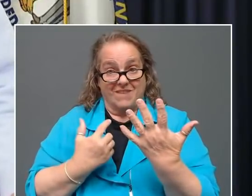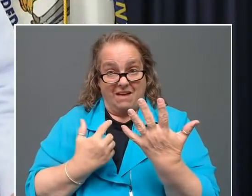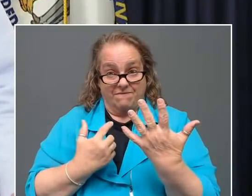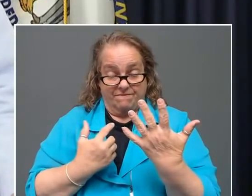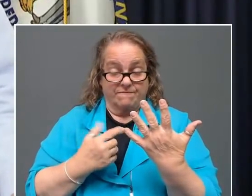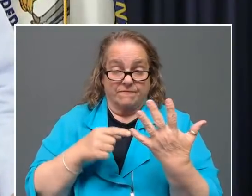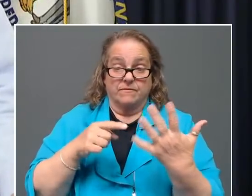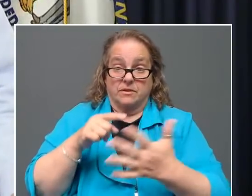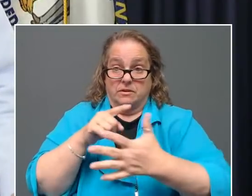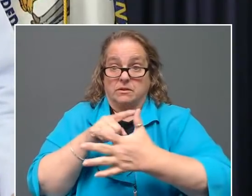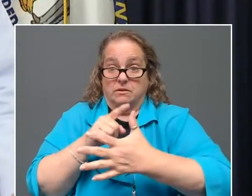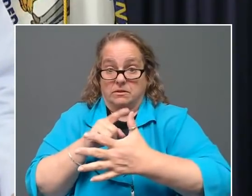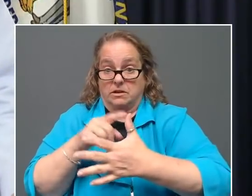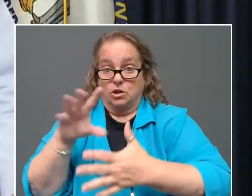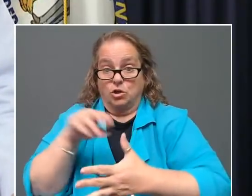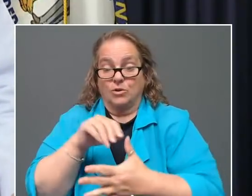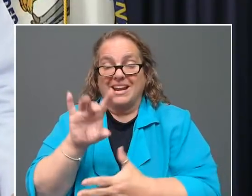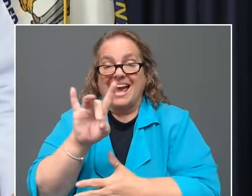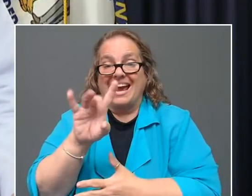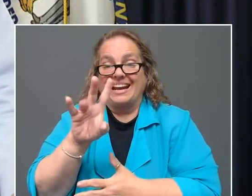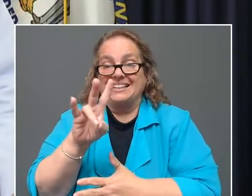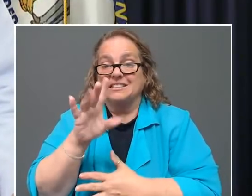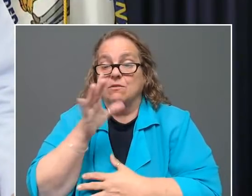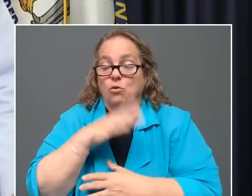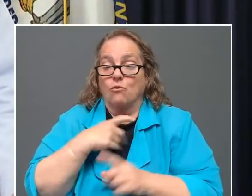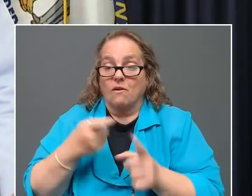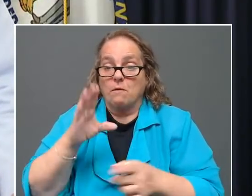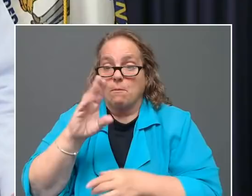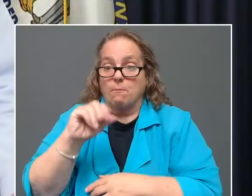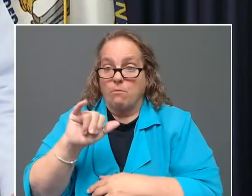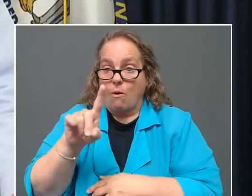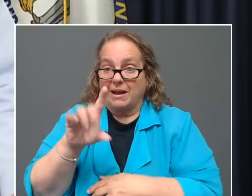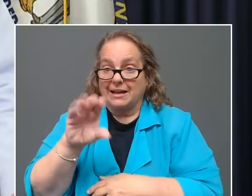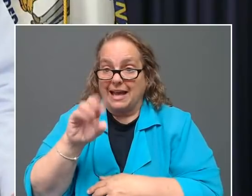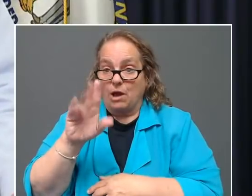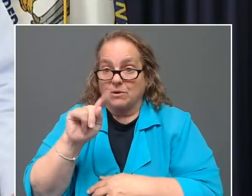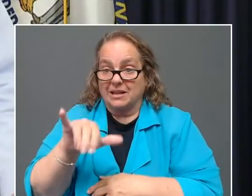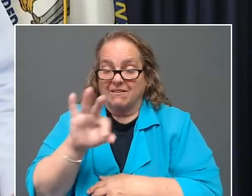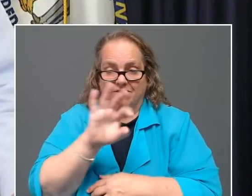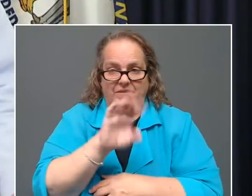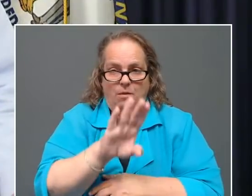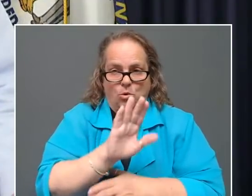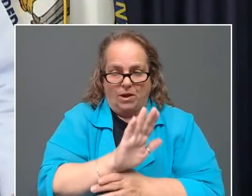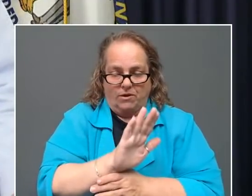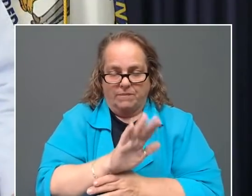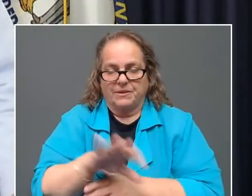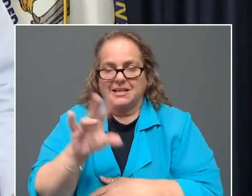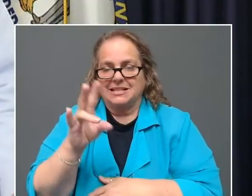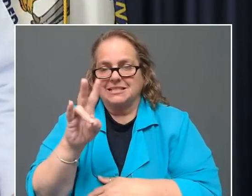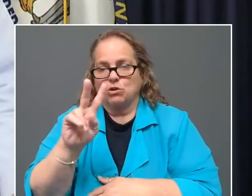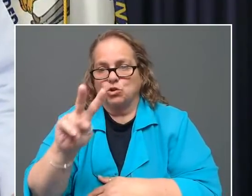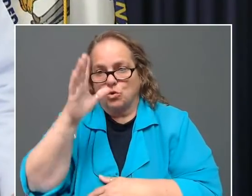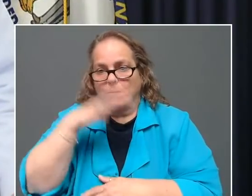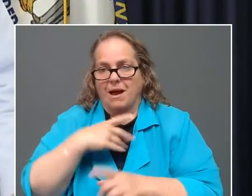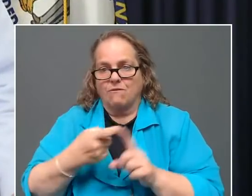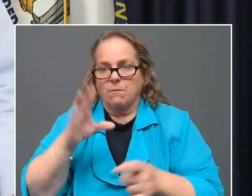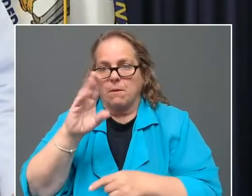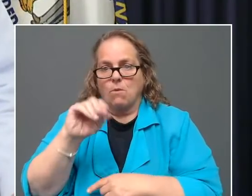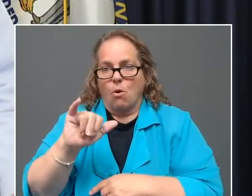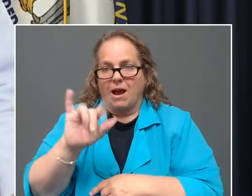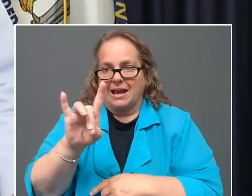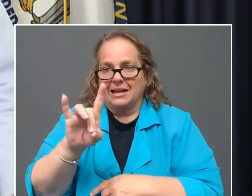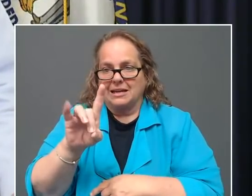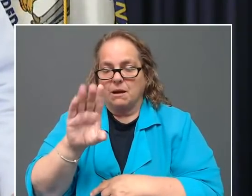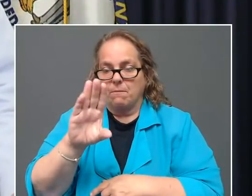an 87-year-old woman from Boyd County. That was a February death. A 72-year-old man from Boyd County, a December